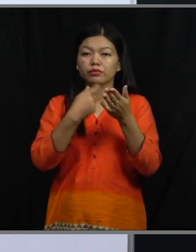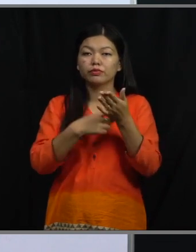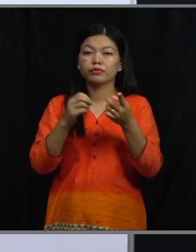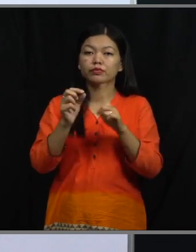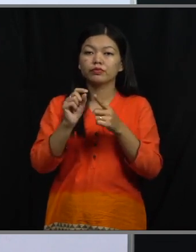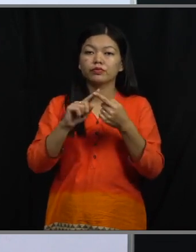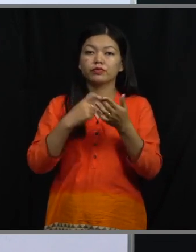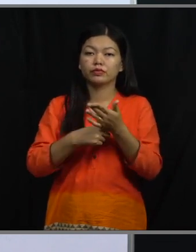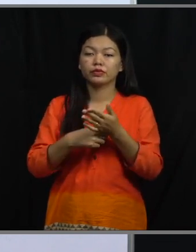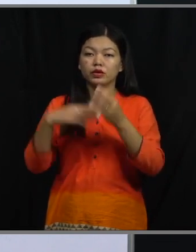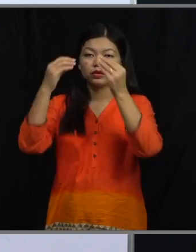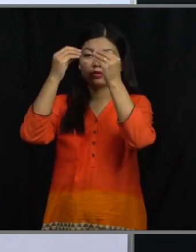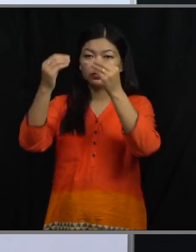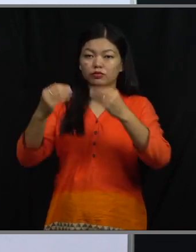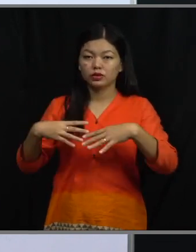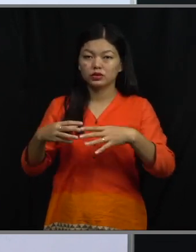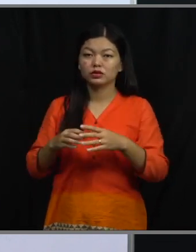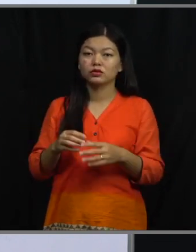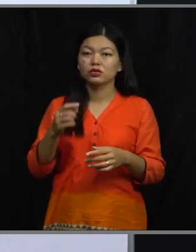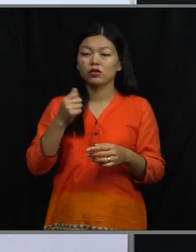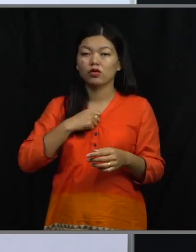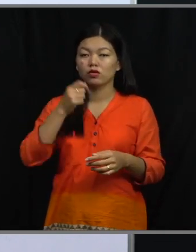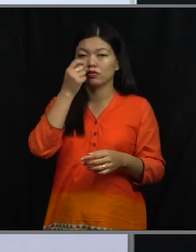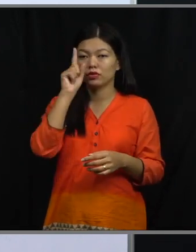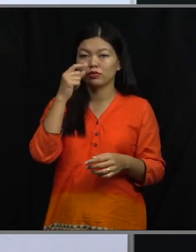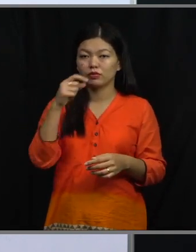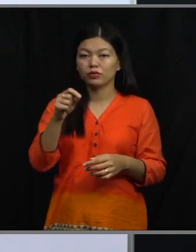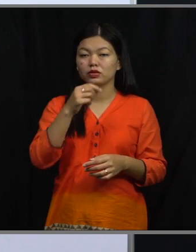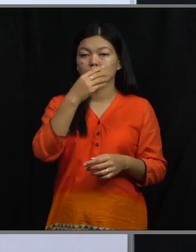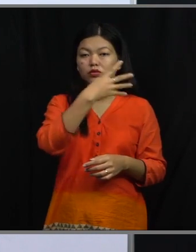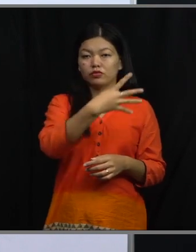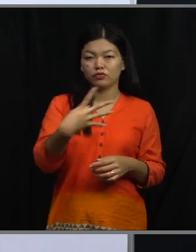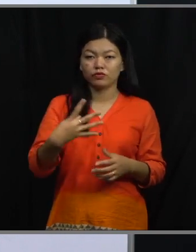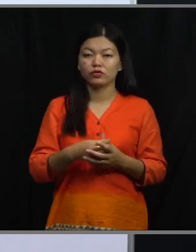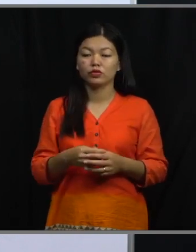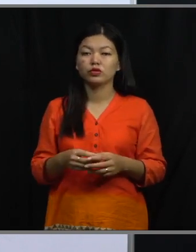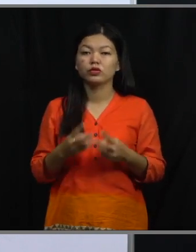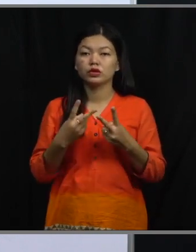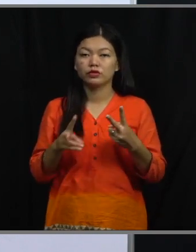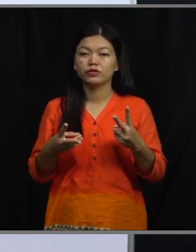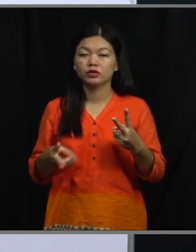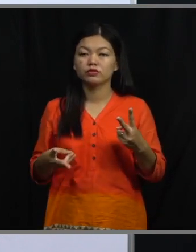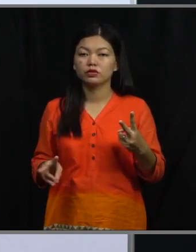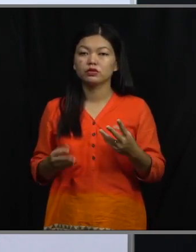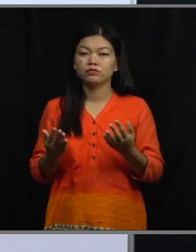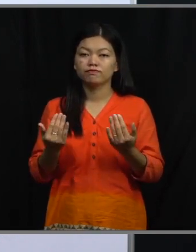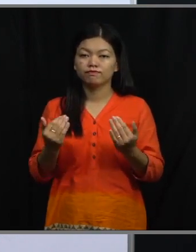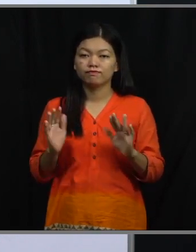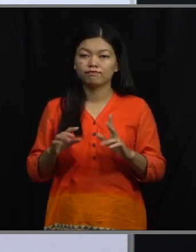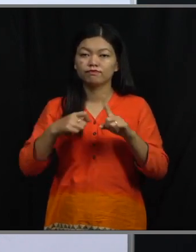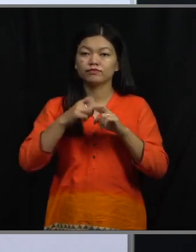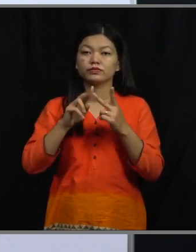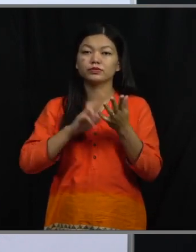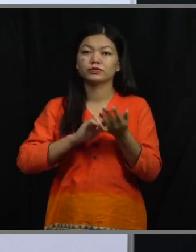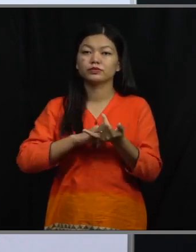those are some of the differences which we can see, okay, which we can see, in the different types